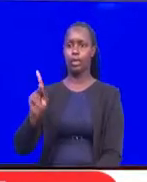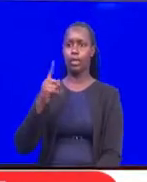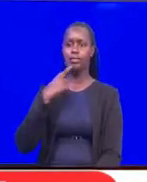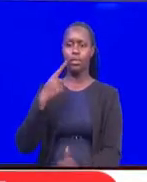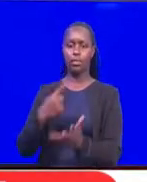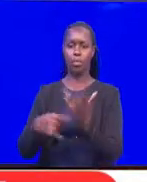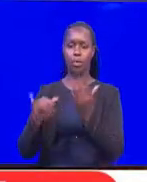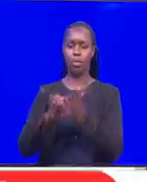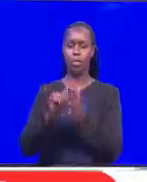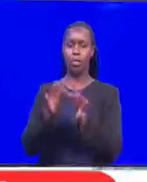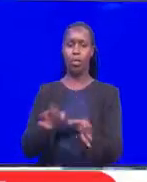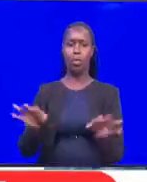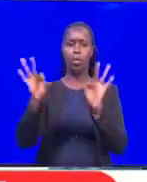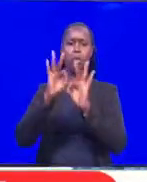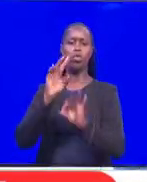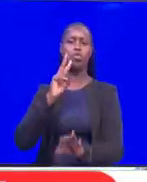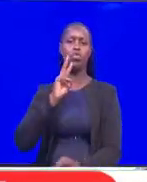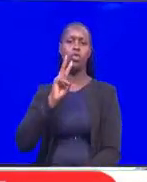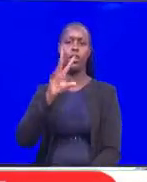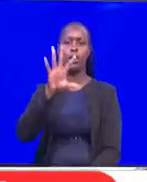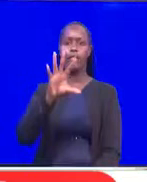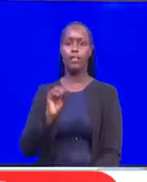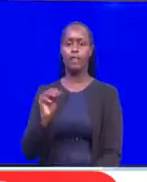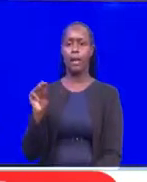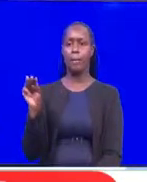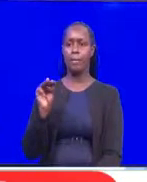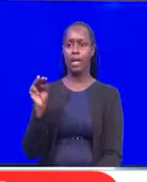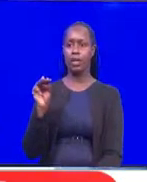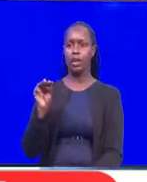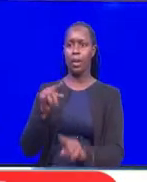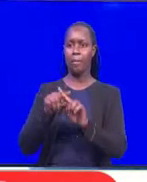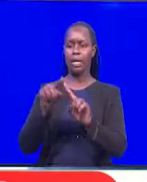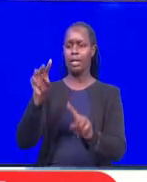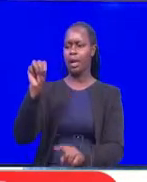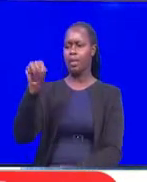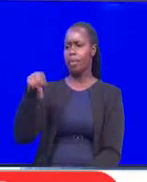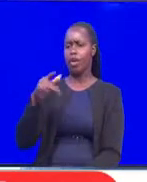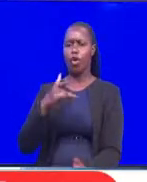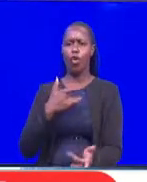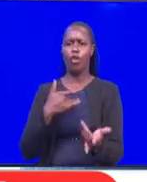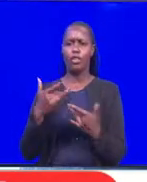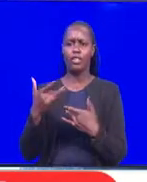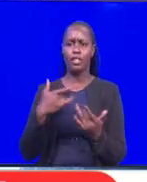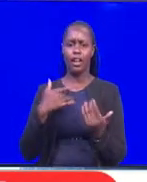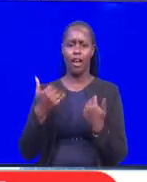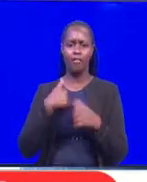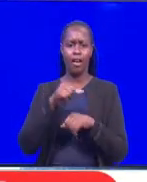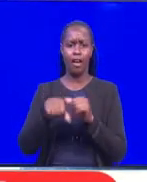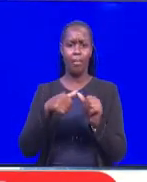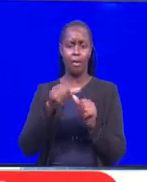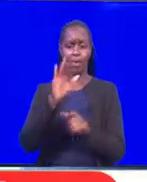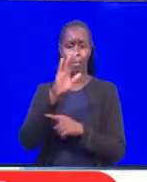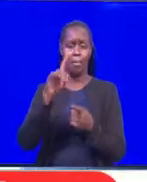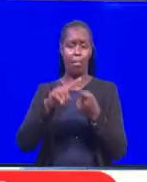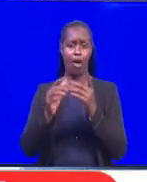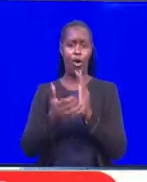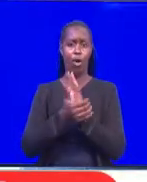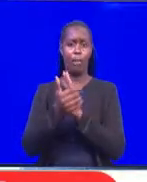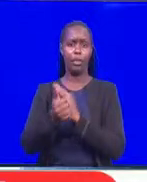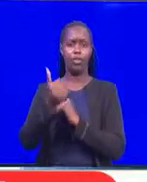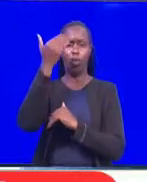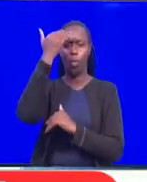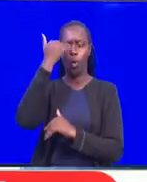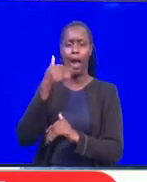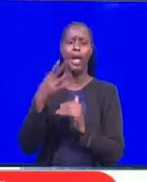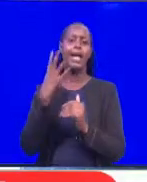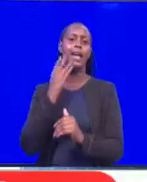worth ₱250 million. However, MPs raised concerns about her competence due to her lack of